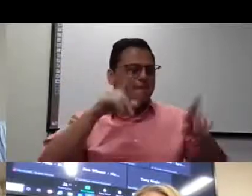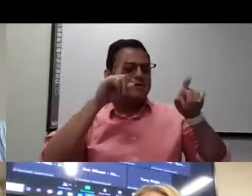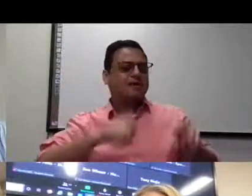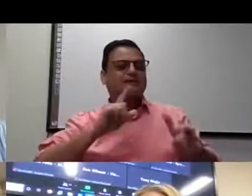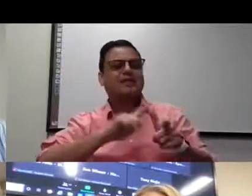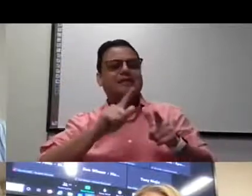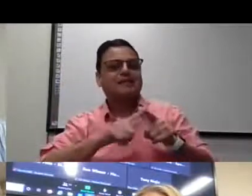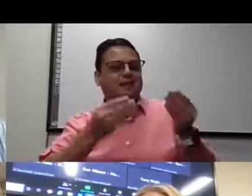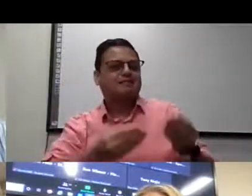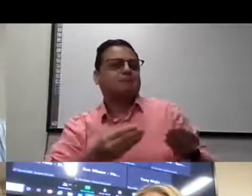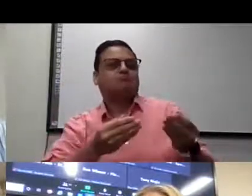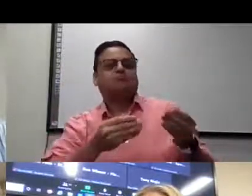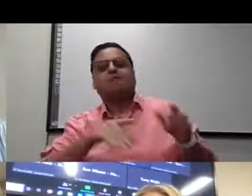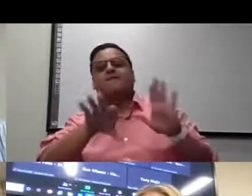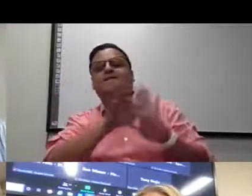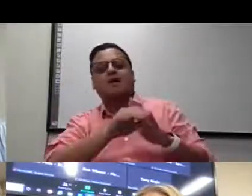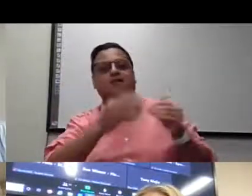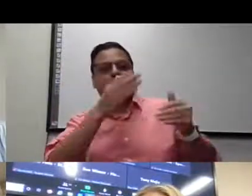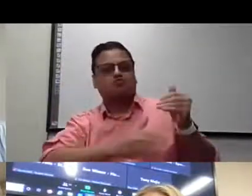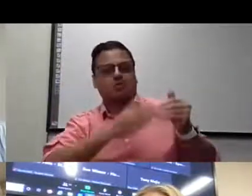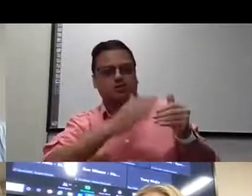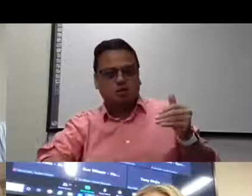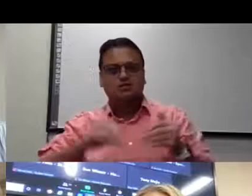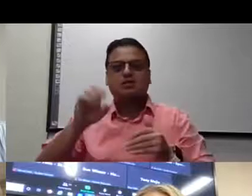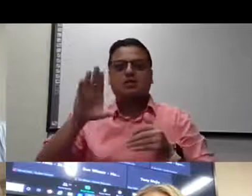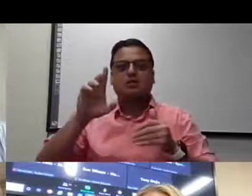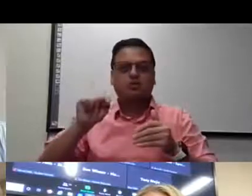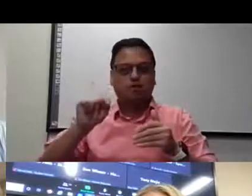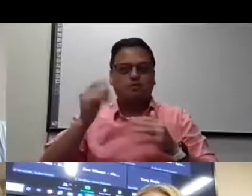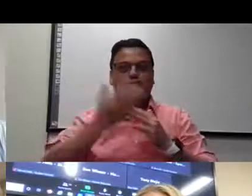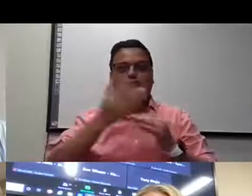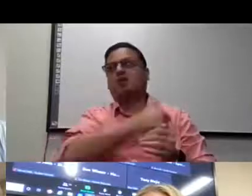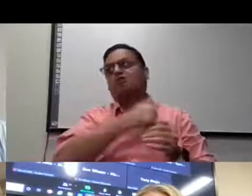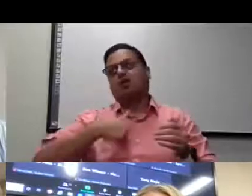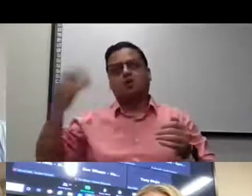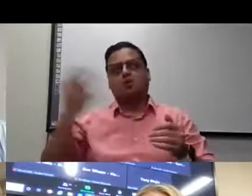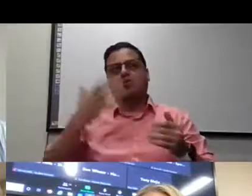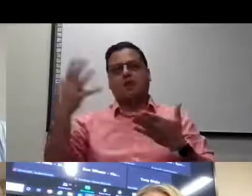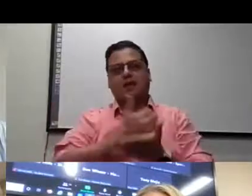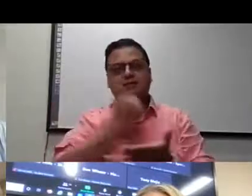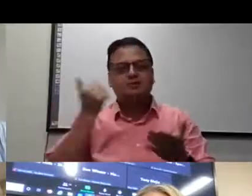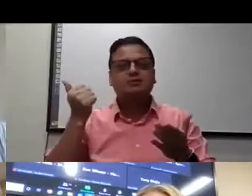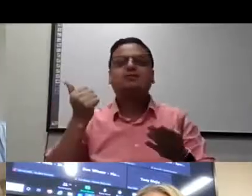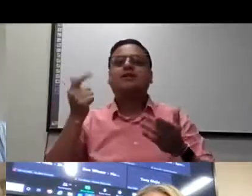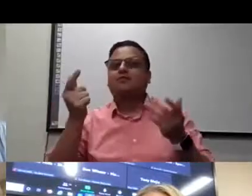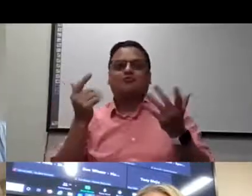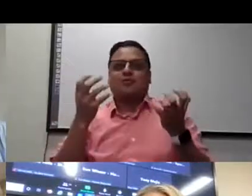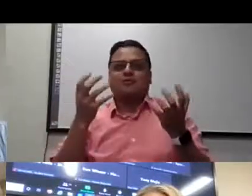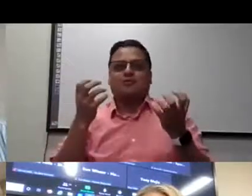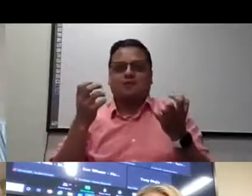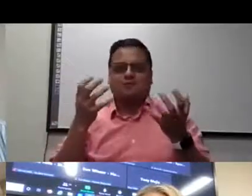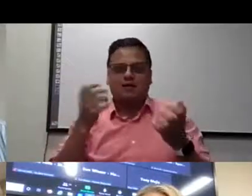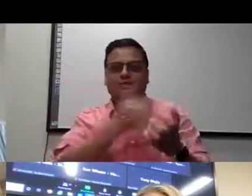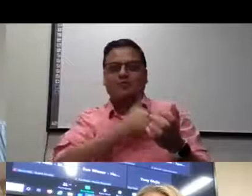when we return from our October break, which we all very much deserve and are very much looking forward to, we come